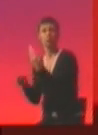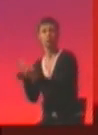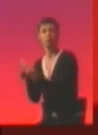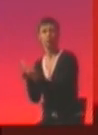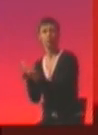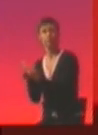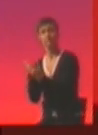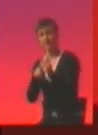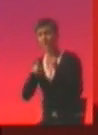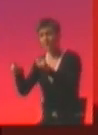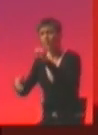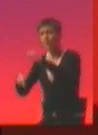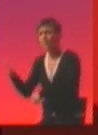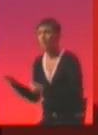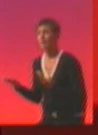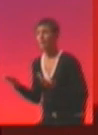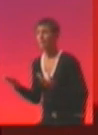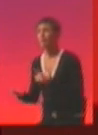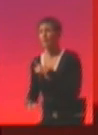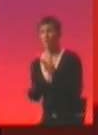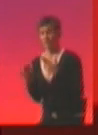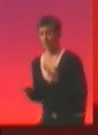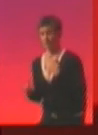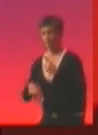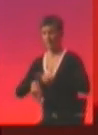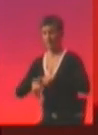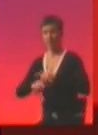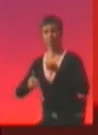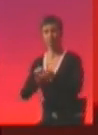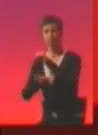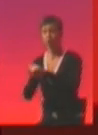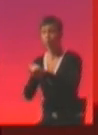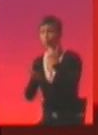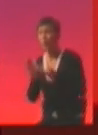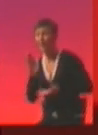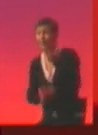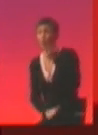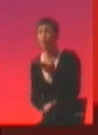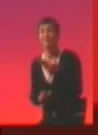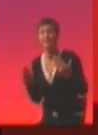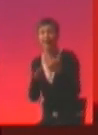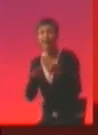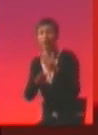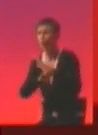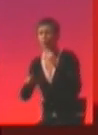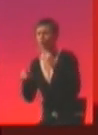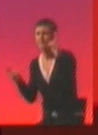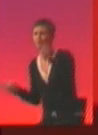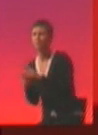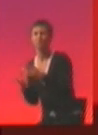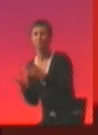is still hard. And that's why now's the time to increase, not cut back, on the action that is helping people into